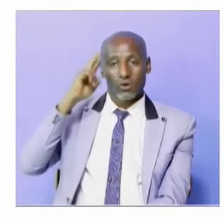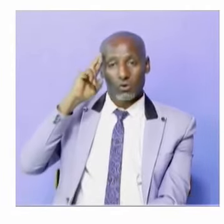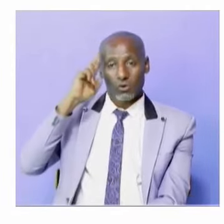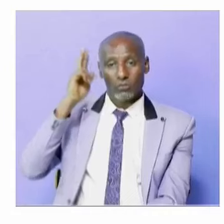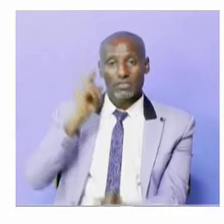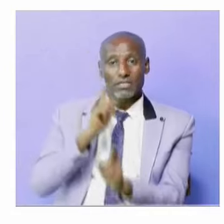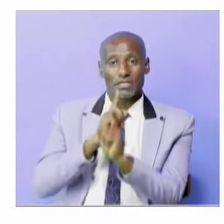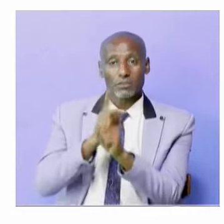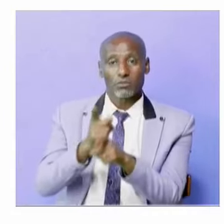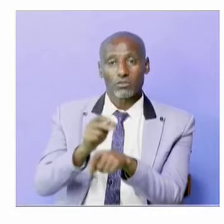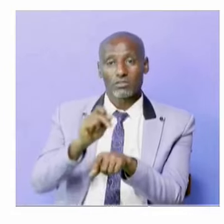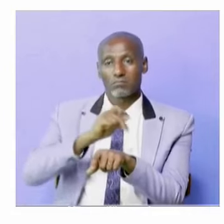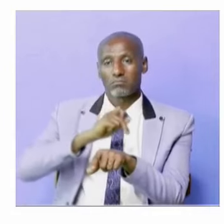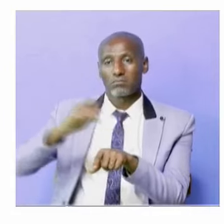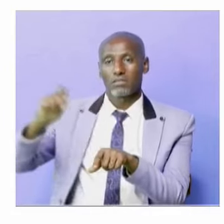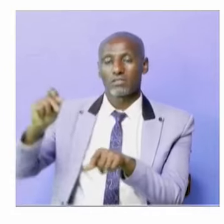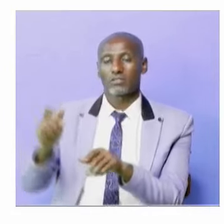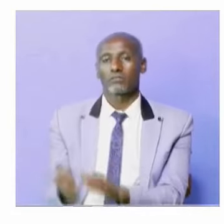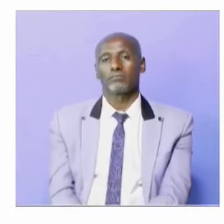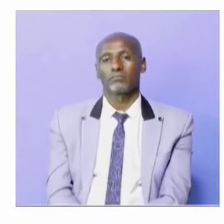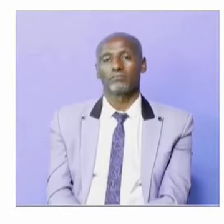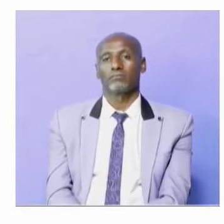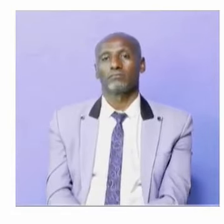His grade.